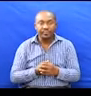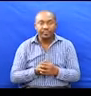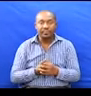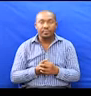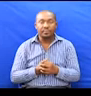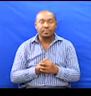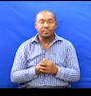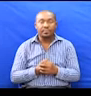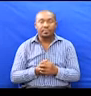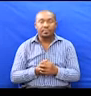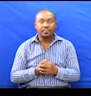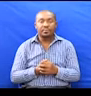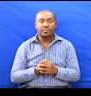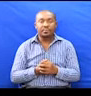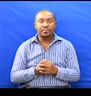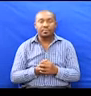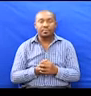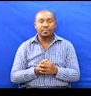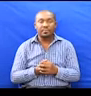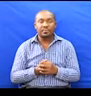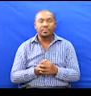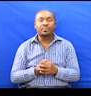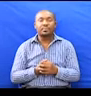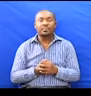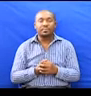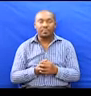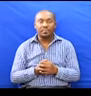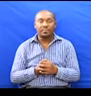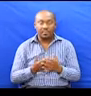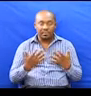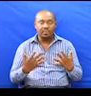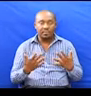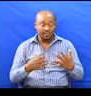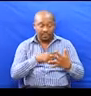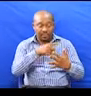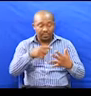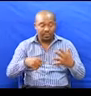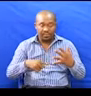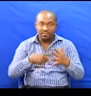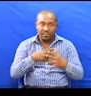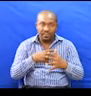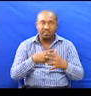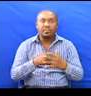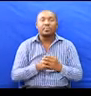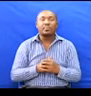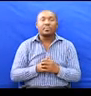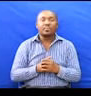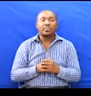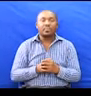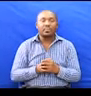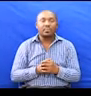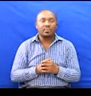to make what? Cell membrane. Also act as an insulator since it conducts heat slowly. And